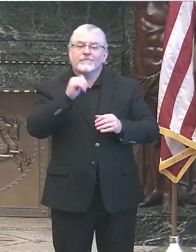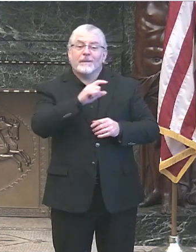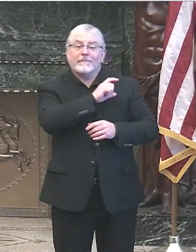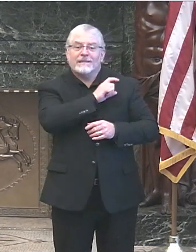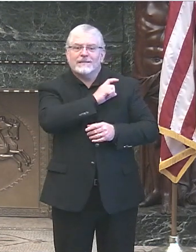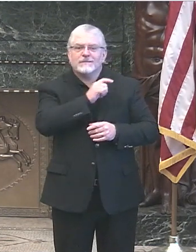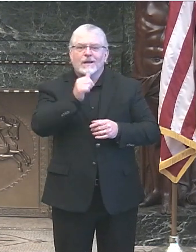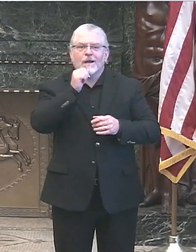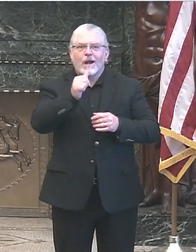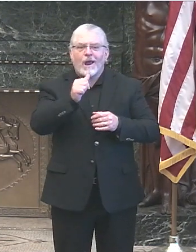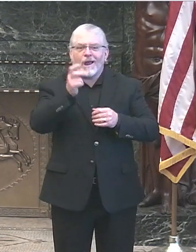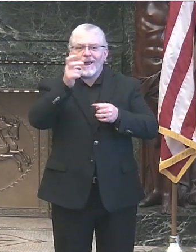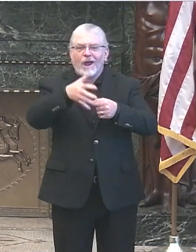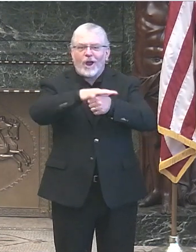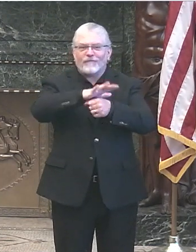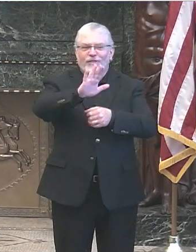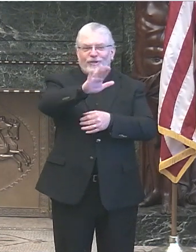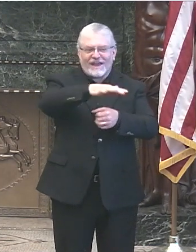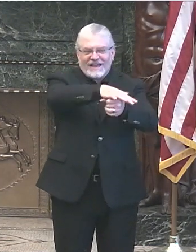What do you make of that?